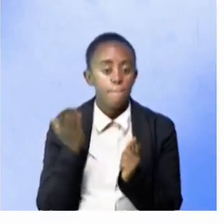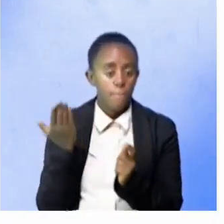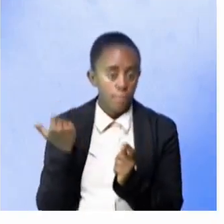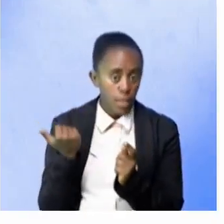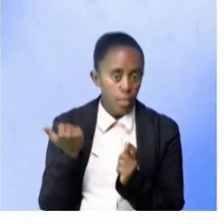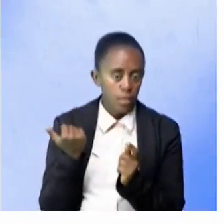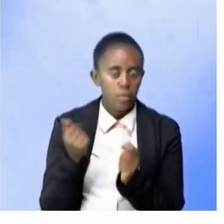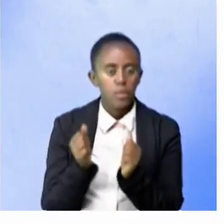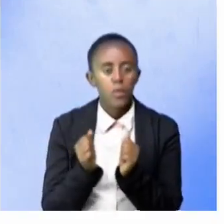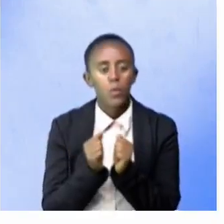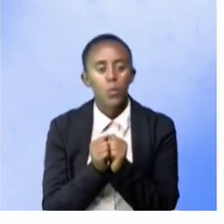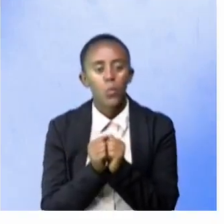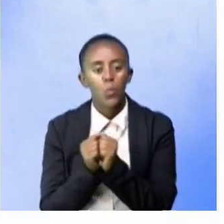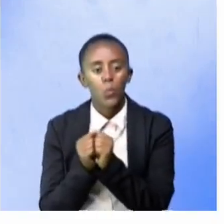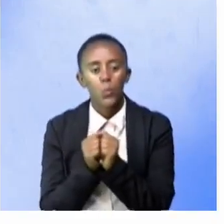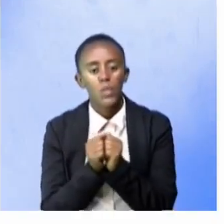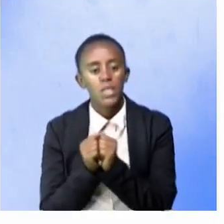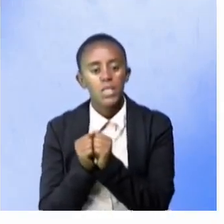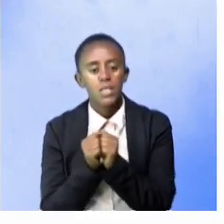with